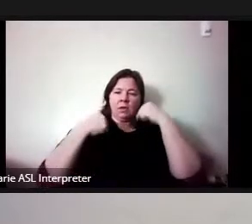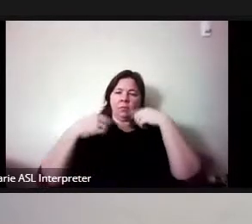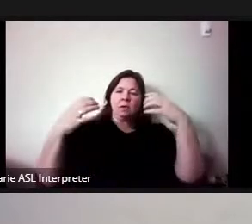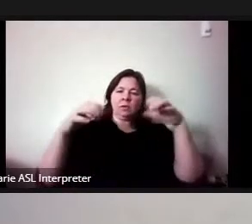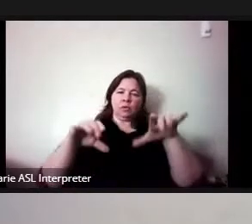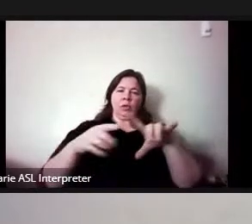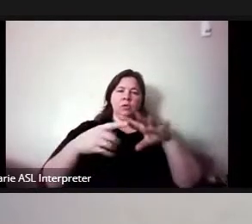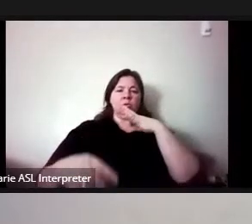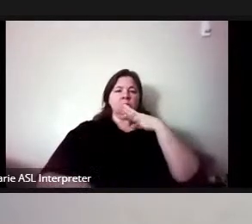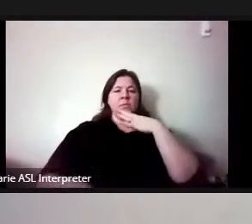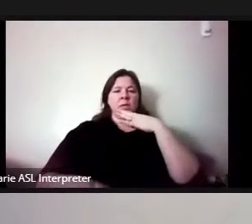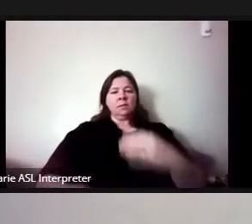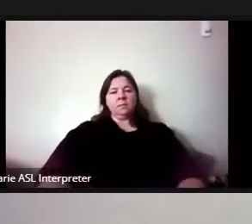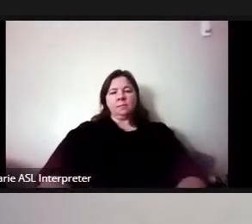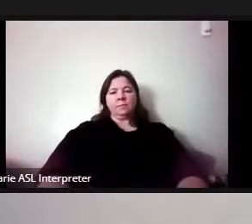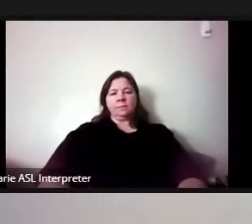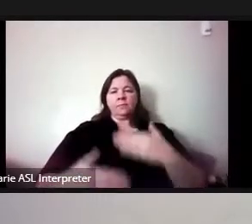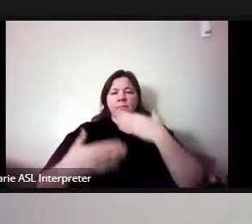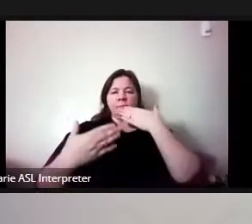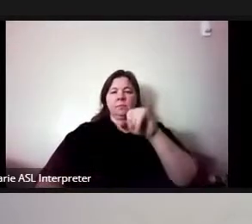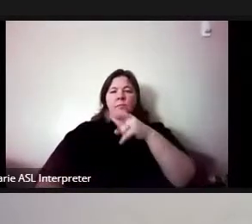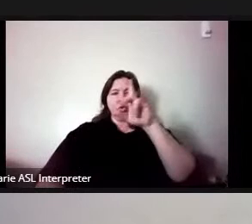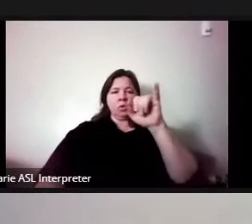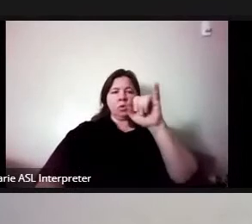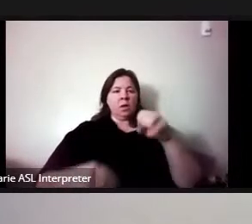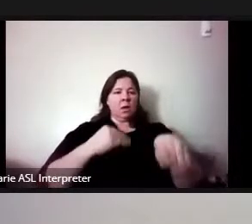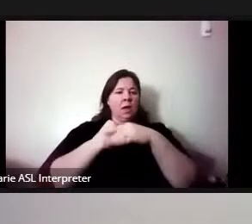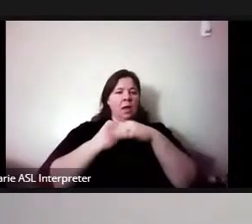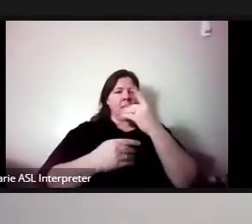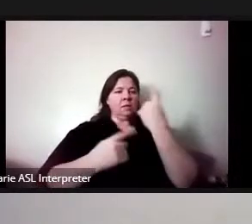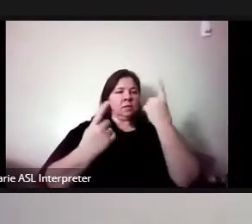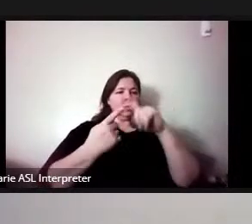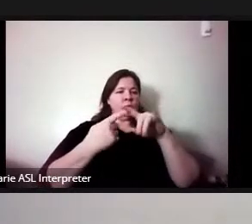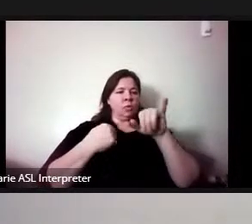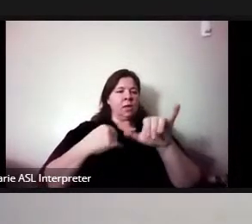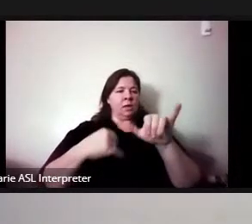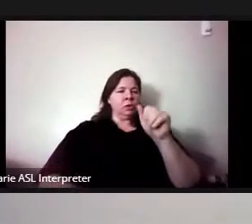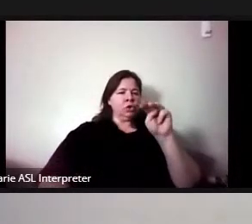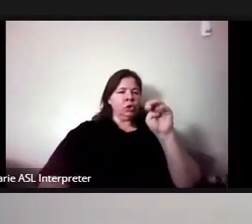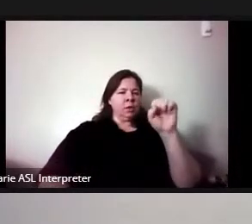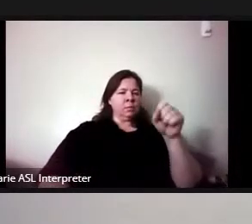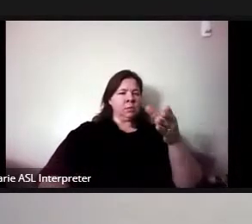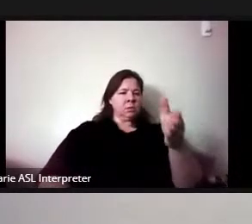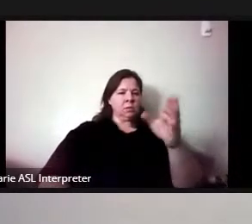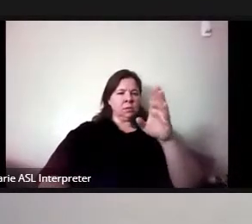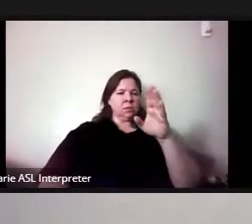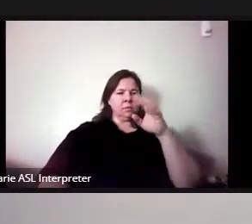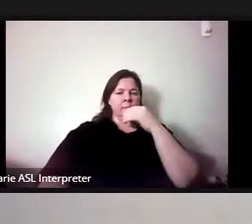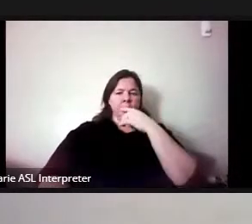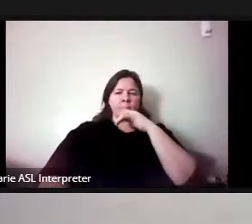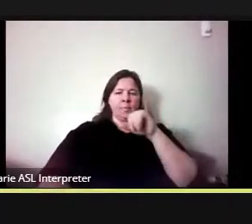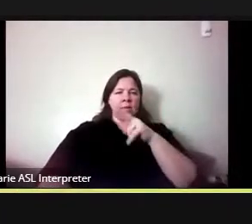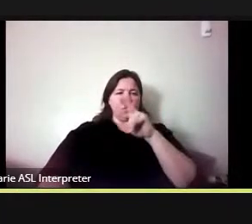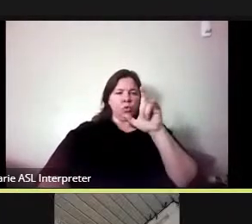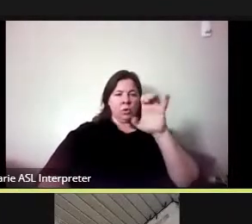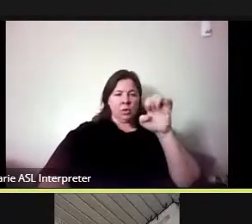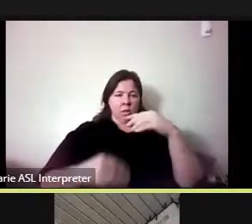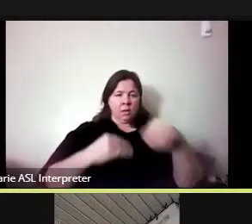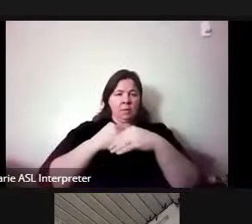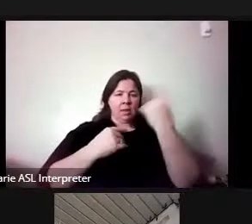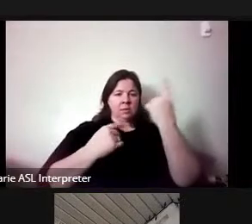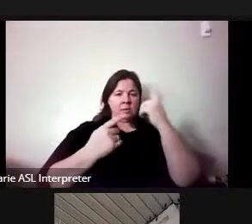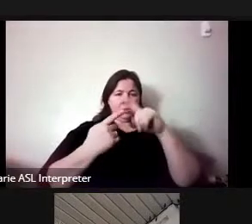to speak. Hey, Julie, can I add something to that? Yes, thank you. Julie, can I add something to